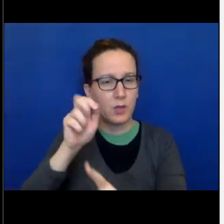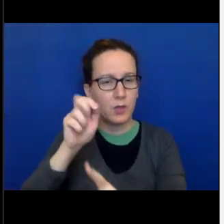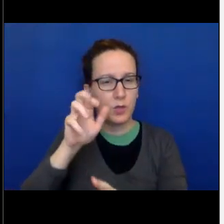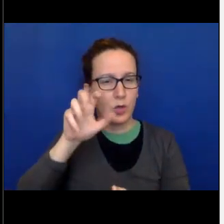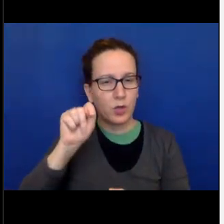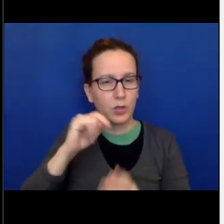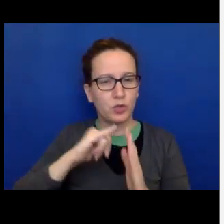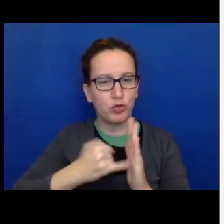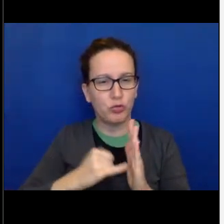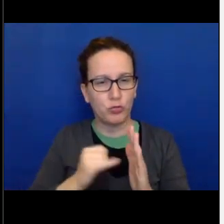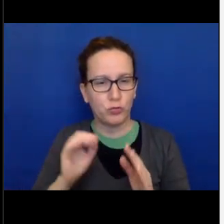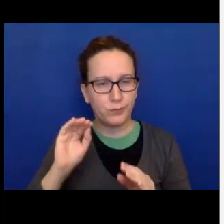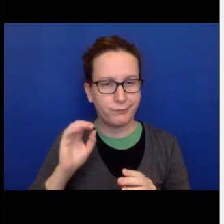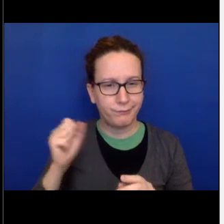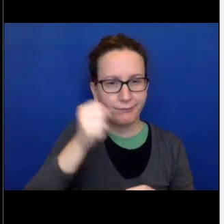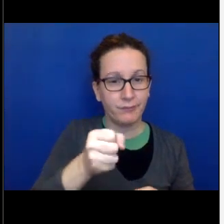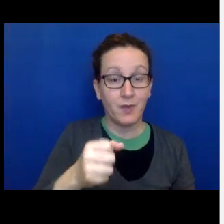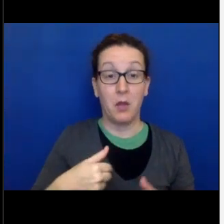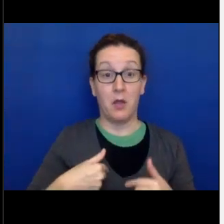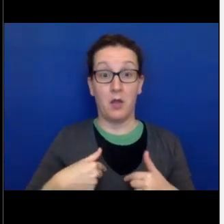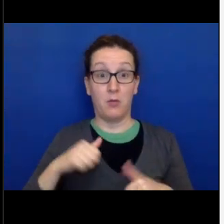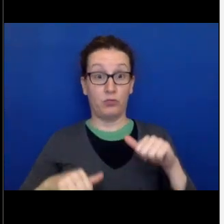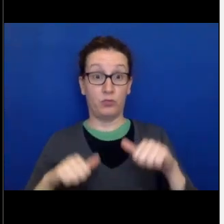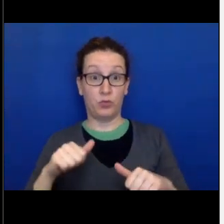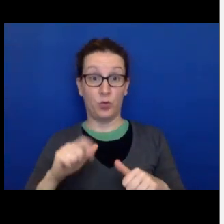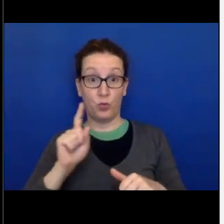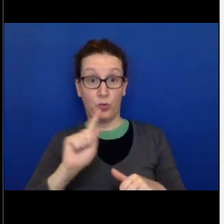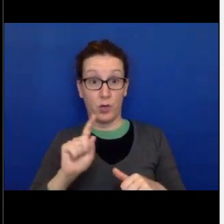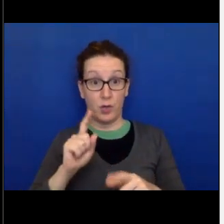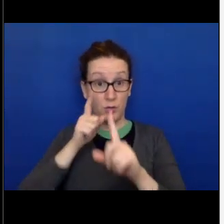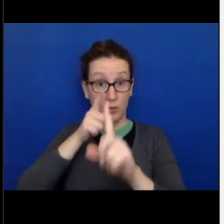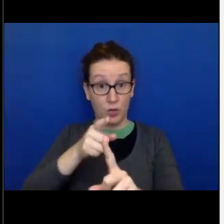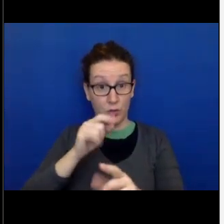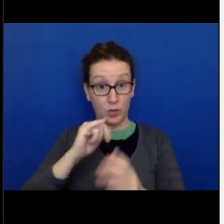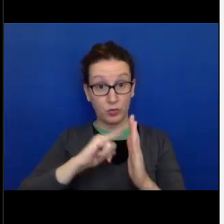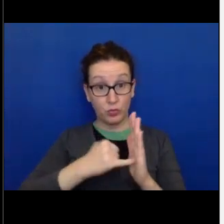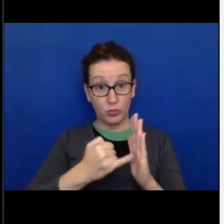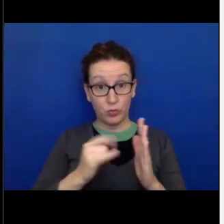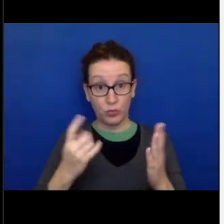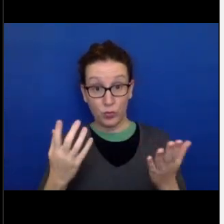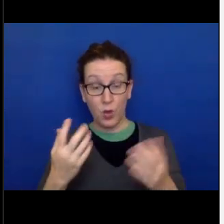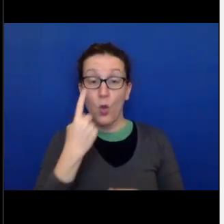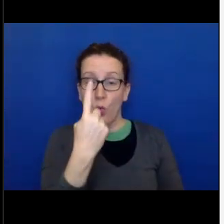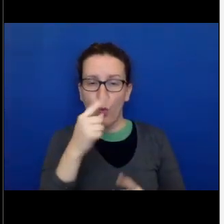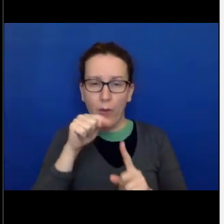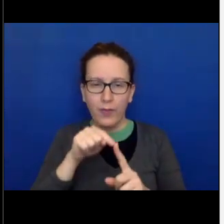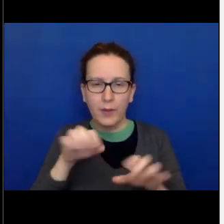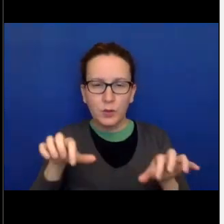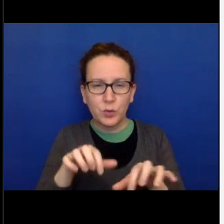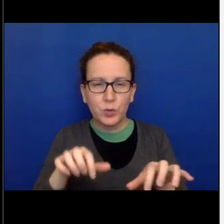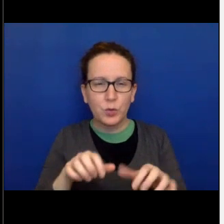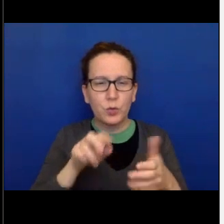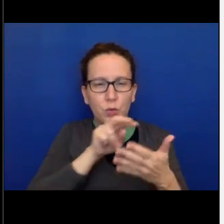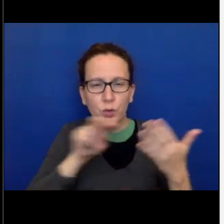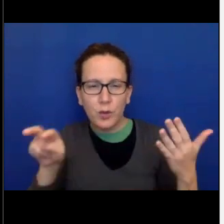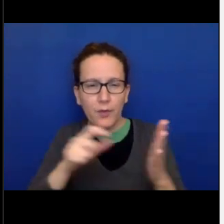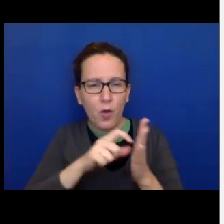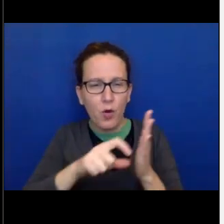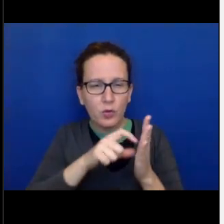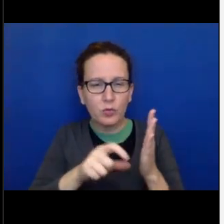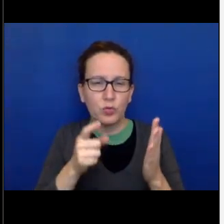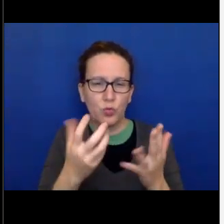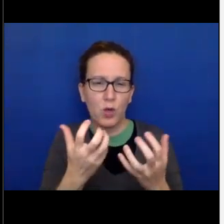not quite sure exactly what are those target journals, one of the things you can do is look at the articles in which you sort of